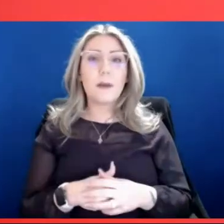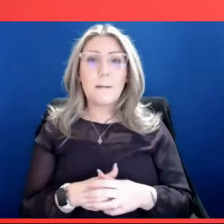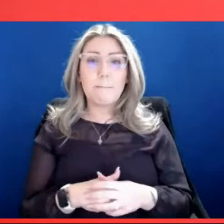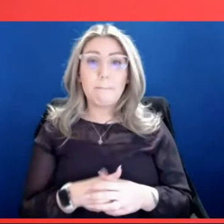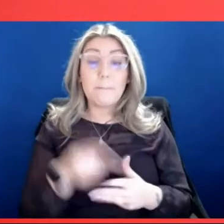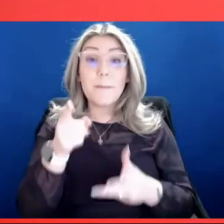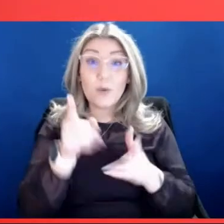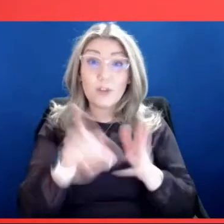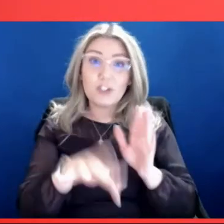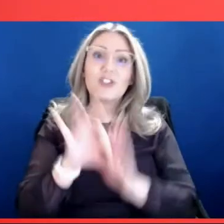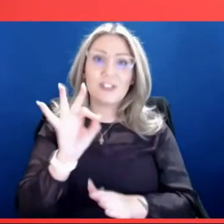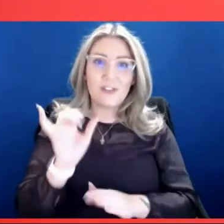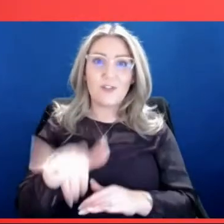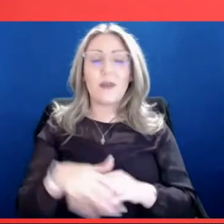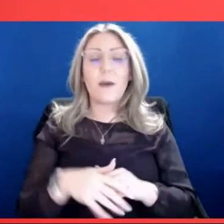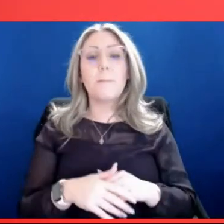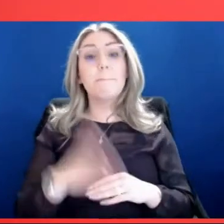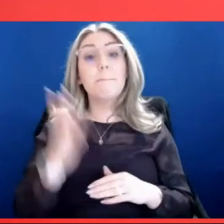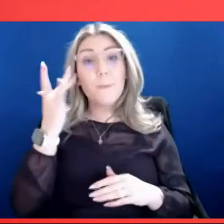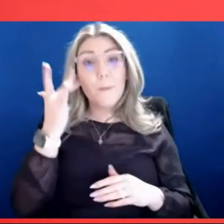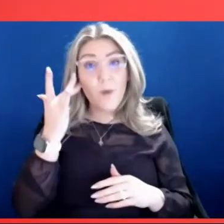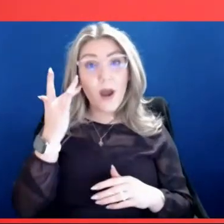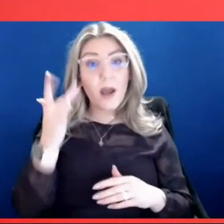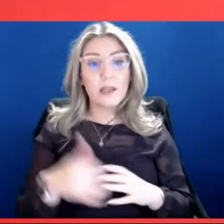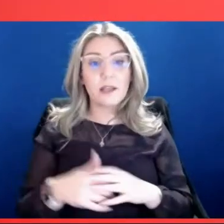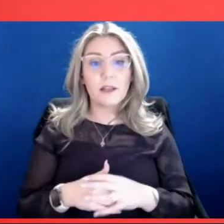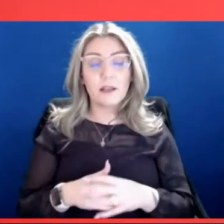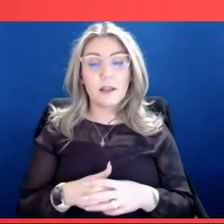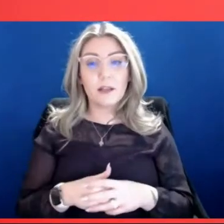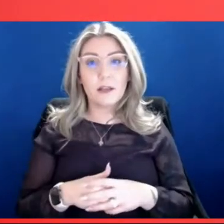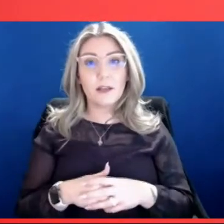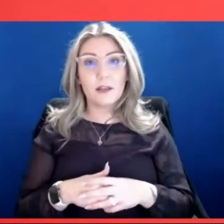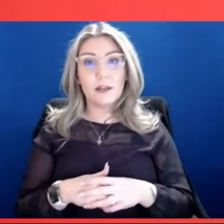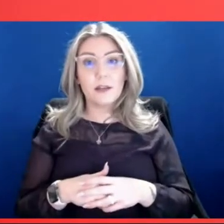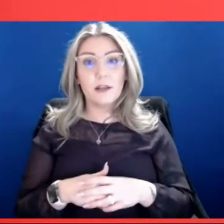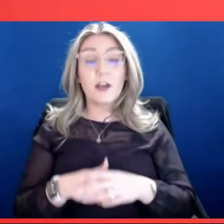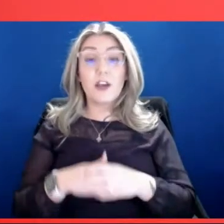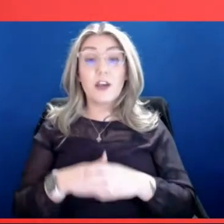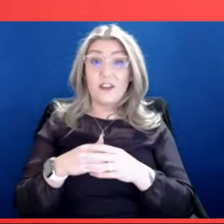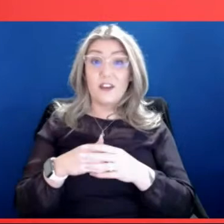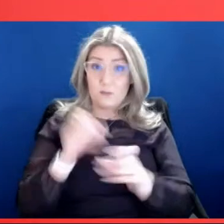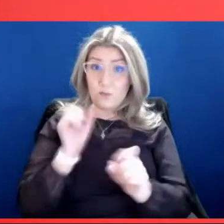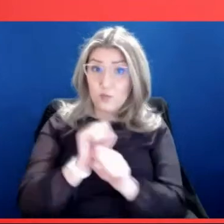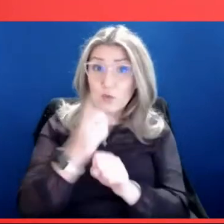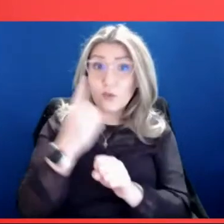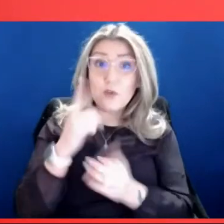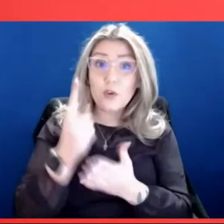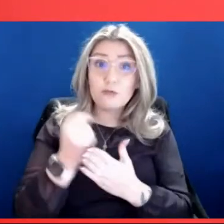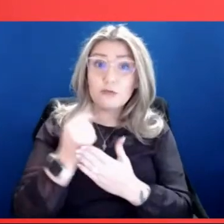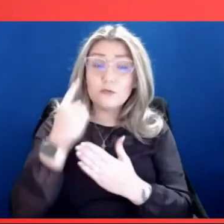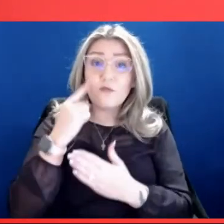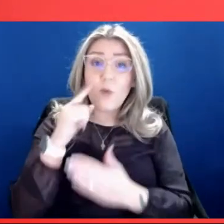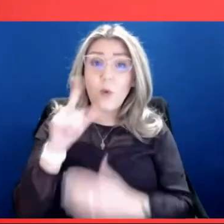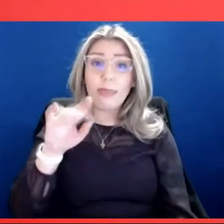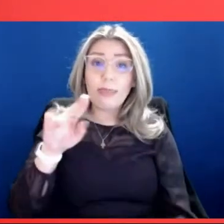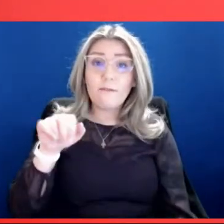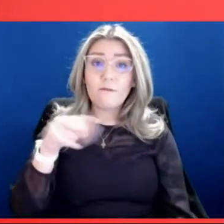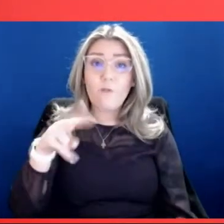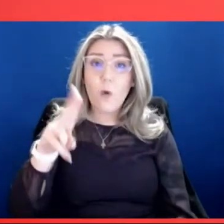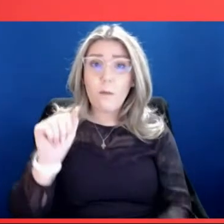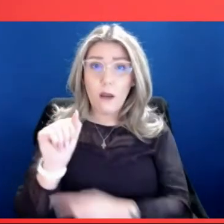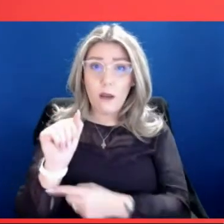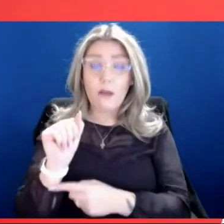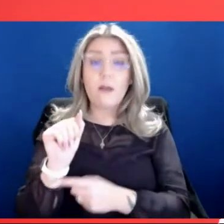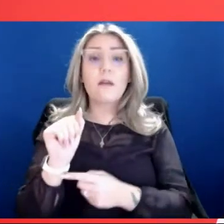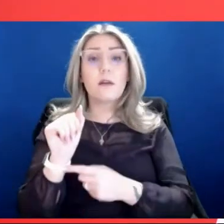that because of the workup for the treatment for her lymphoma. And